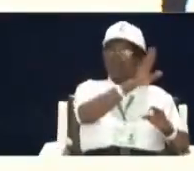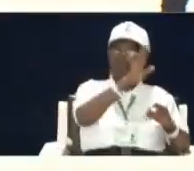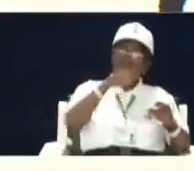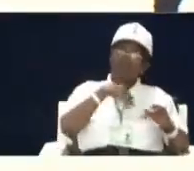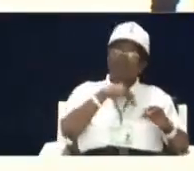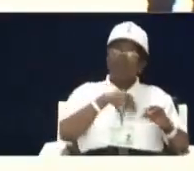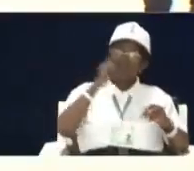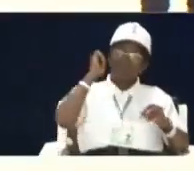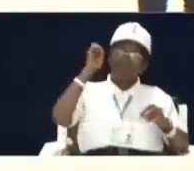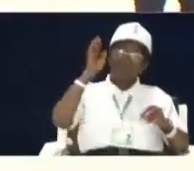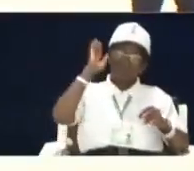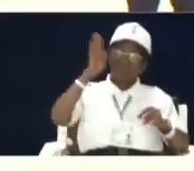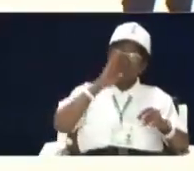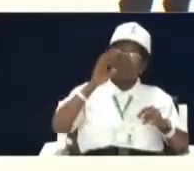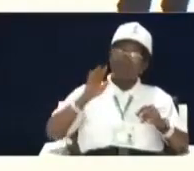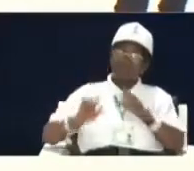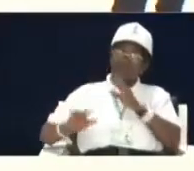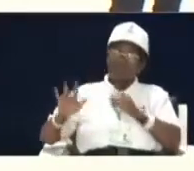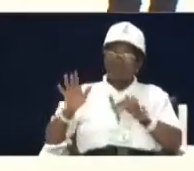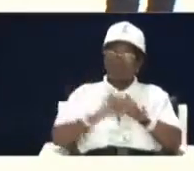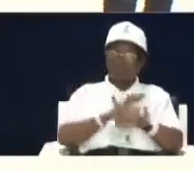He will be merciful unto you.